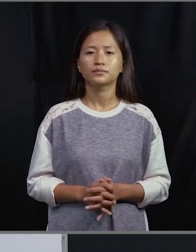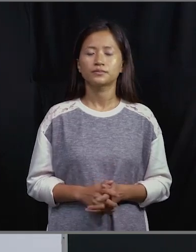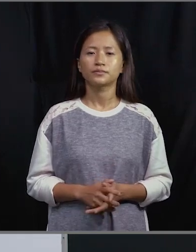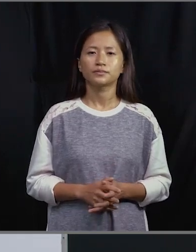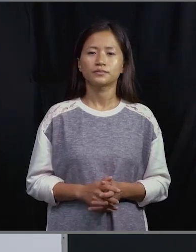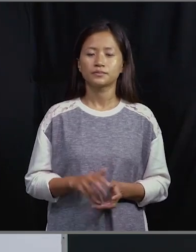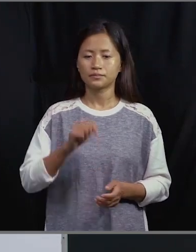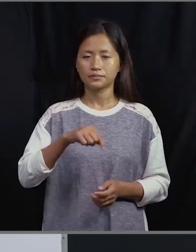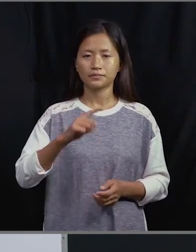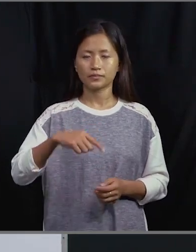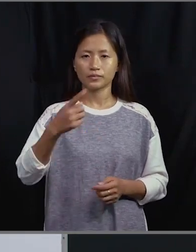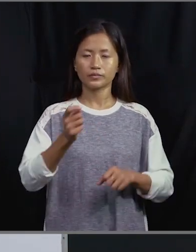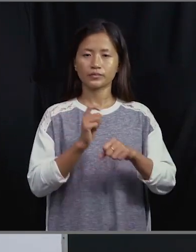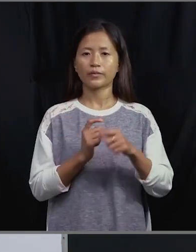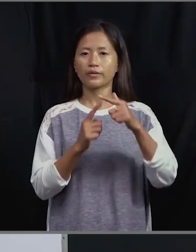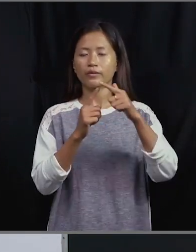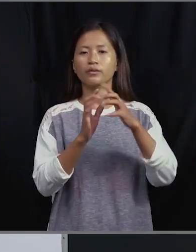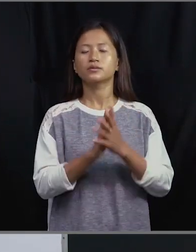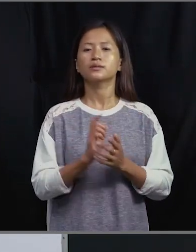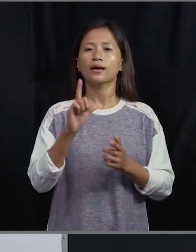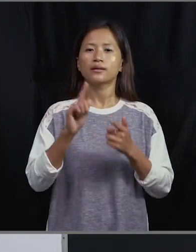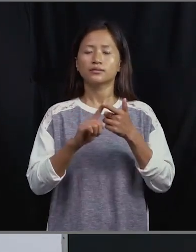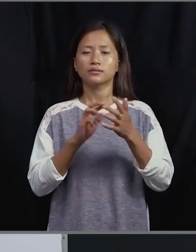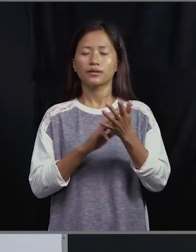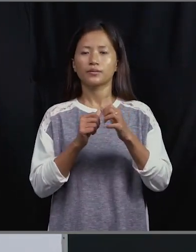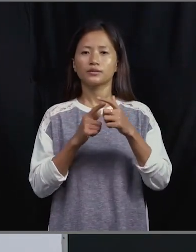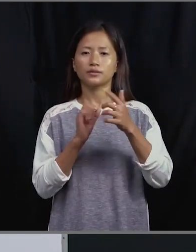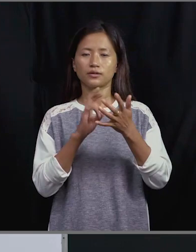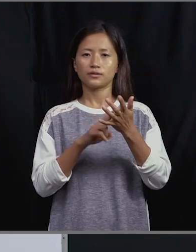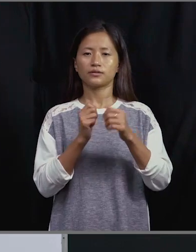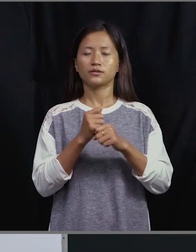Now, our next topic is on limiting reagents.